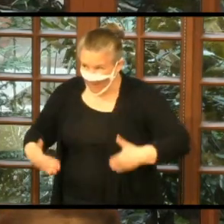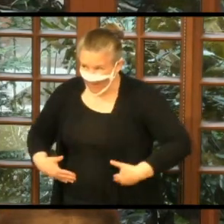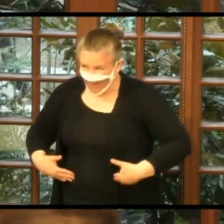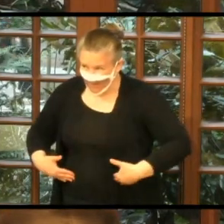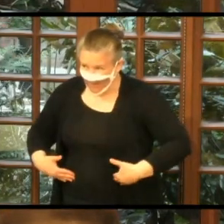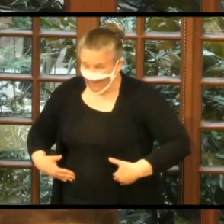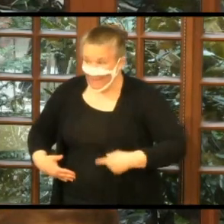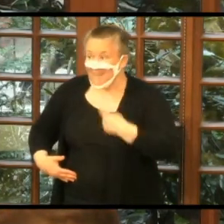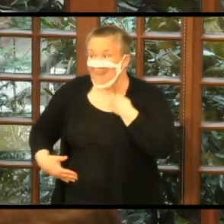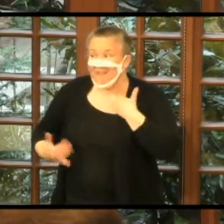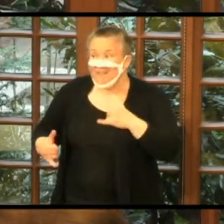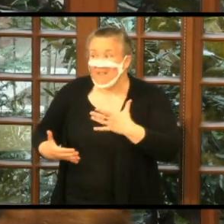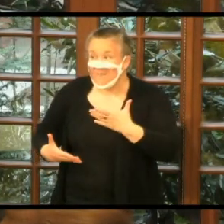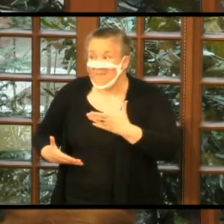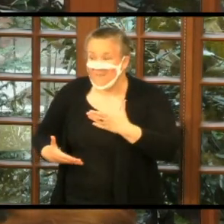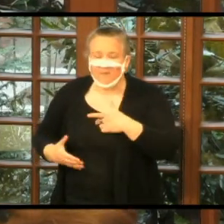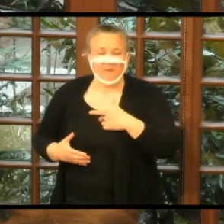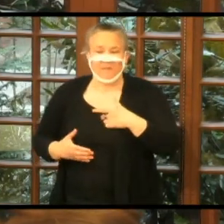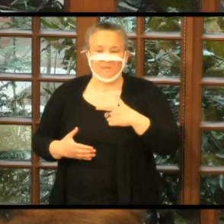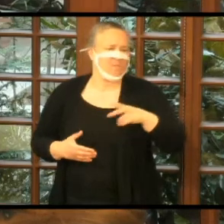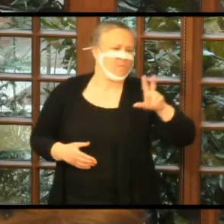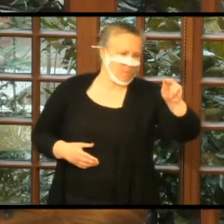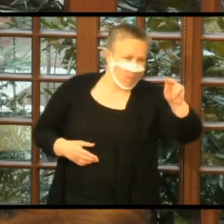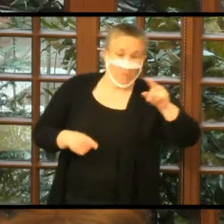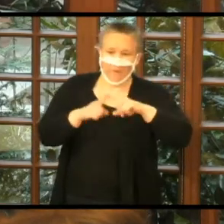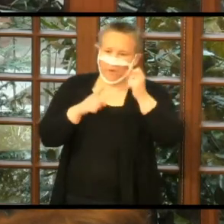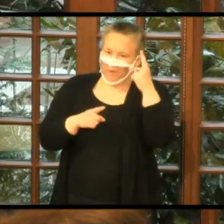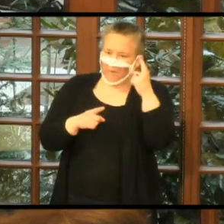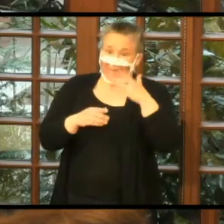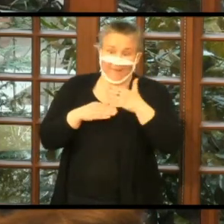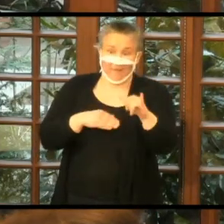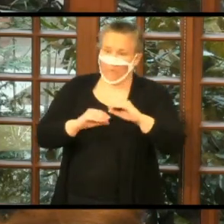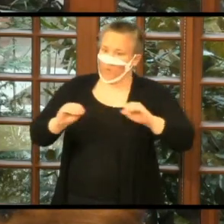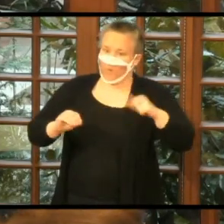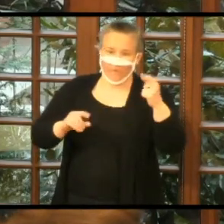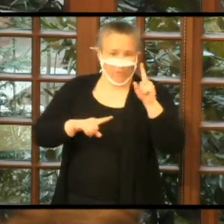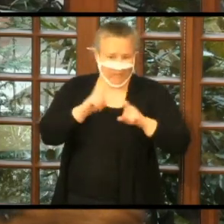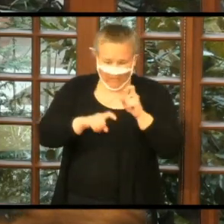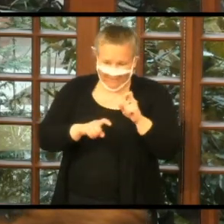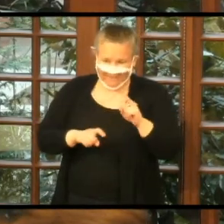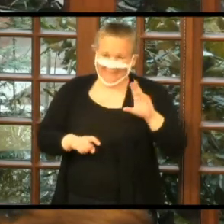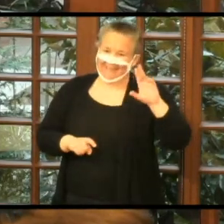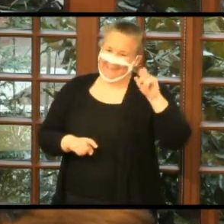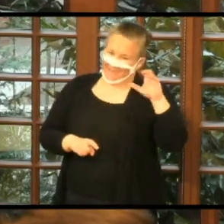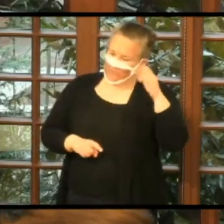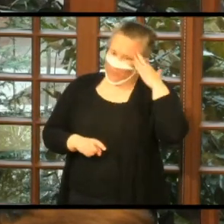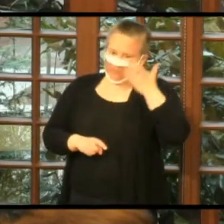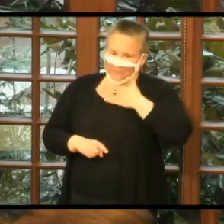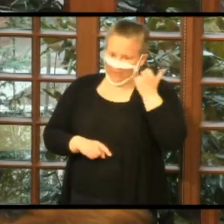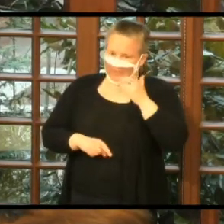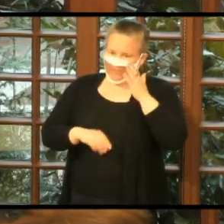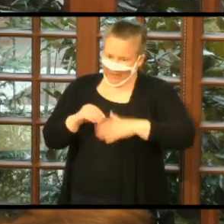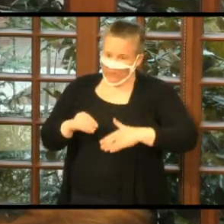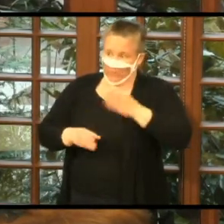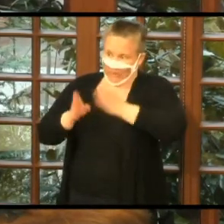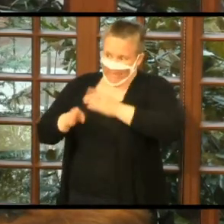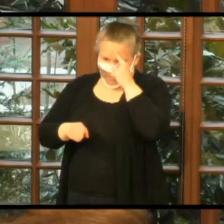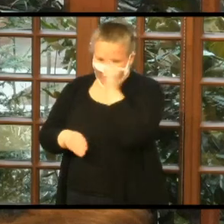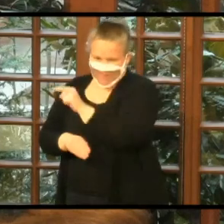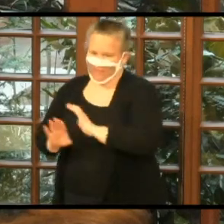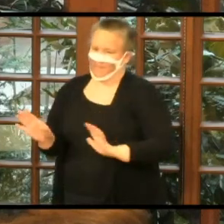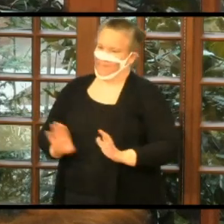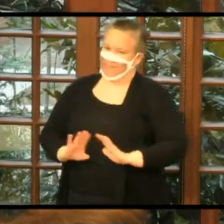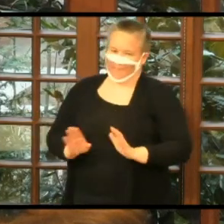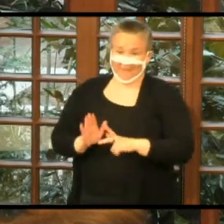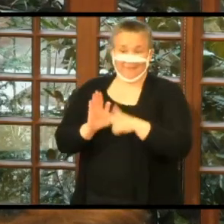still on? The latter answer was no, but there were no questions after that. Nabil knows better than to cut the pieces for Probir. Double